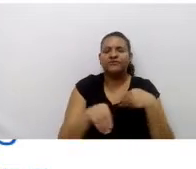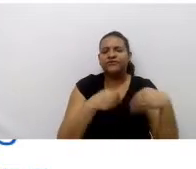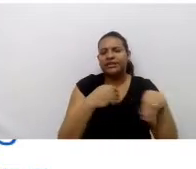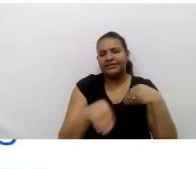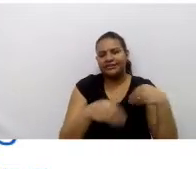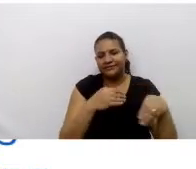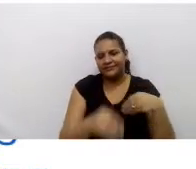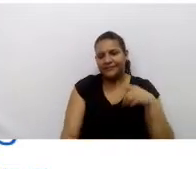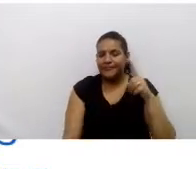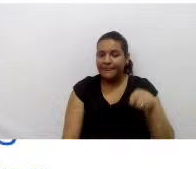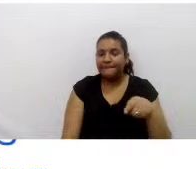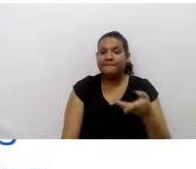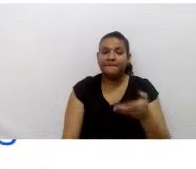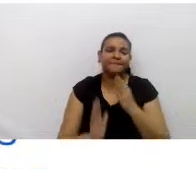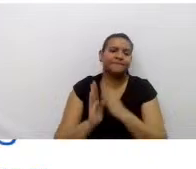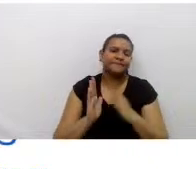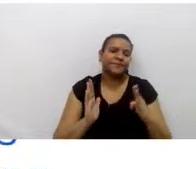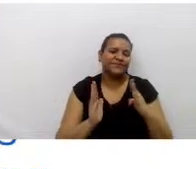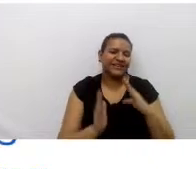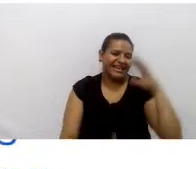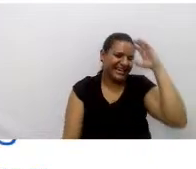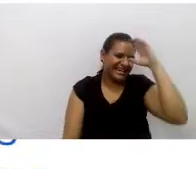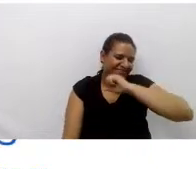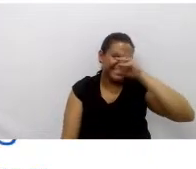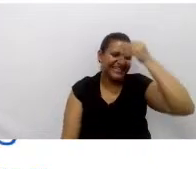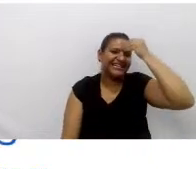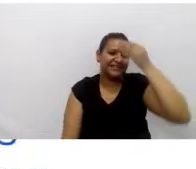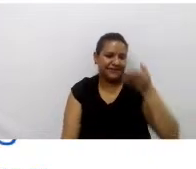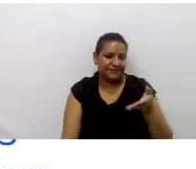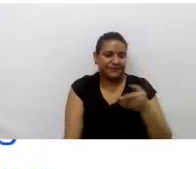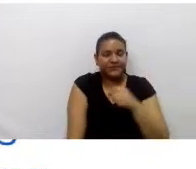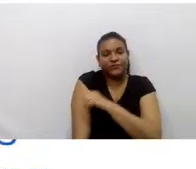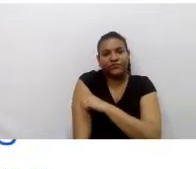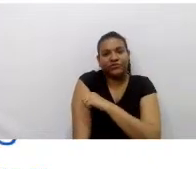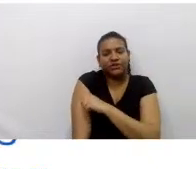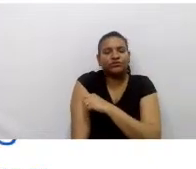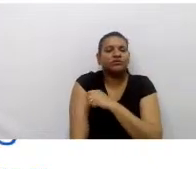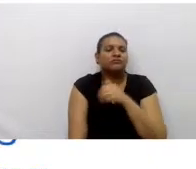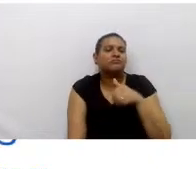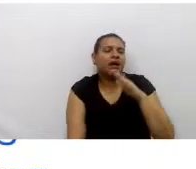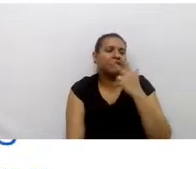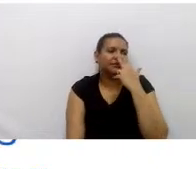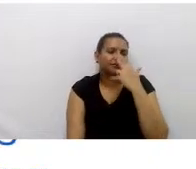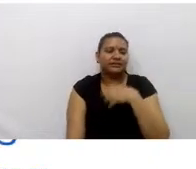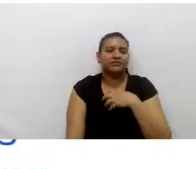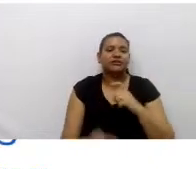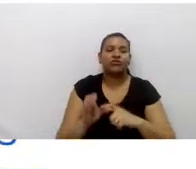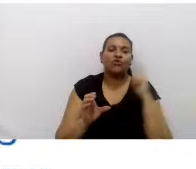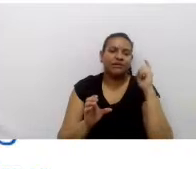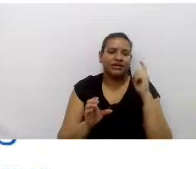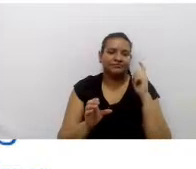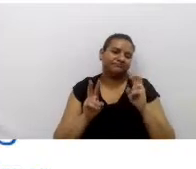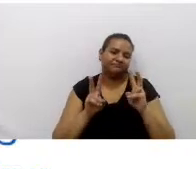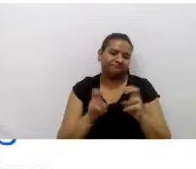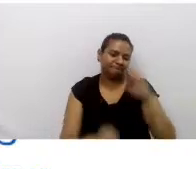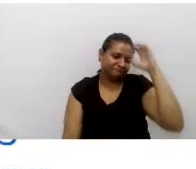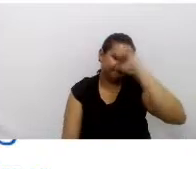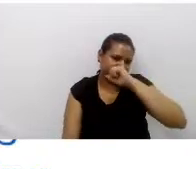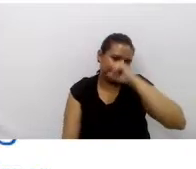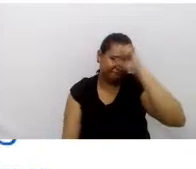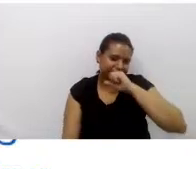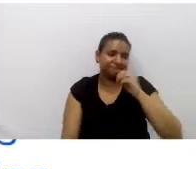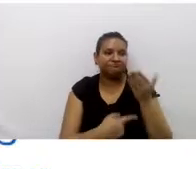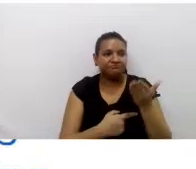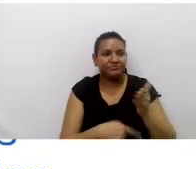learners more autonomy over their learning. It also helps send students feel like they're not falling behind or holding the lesson